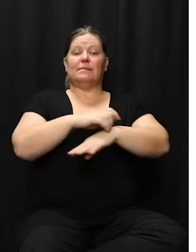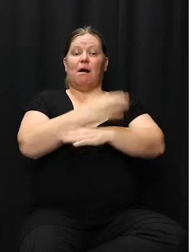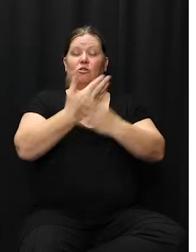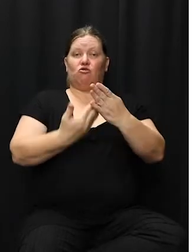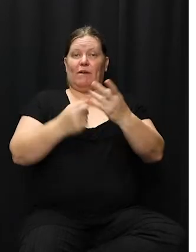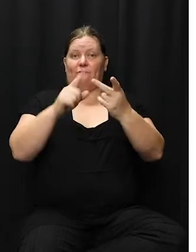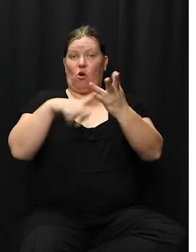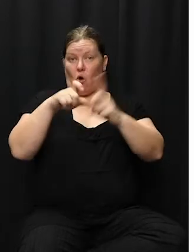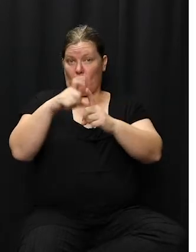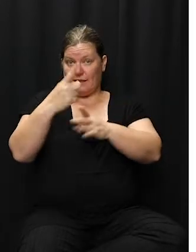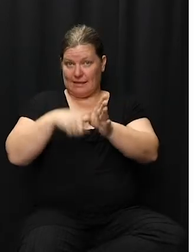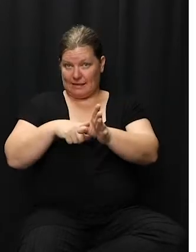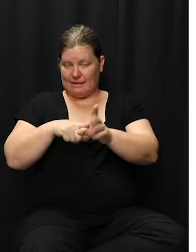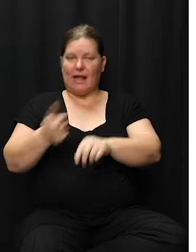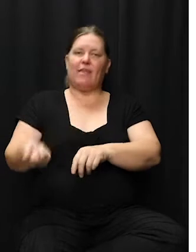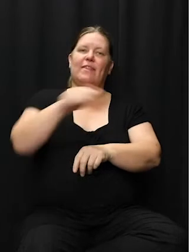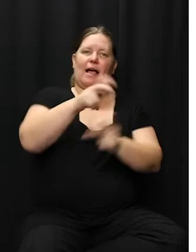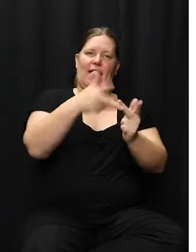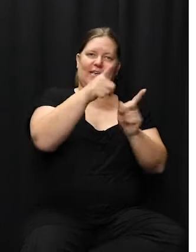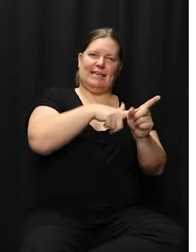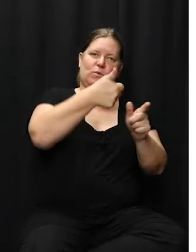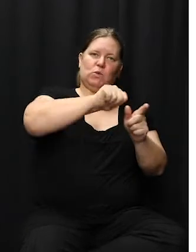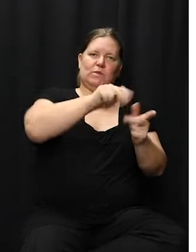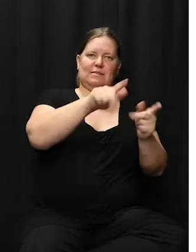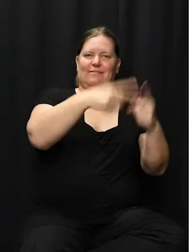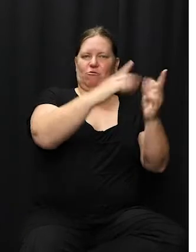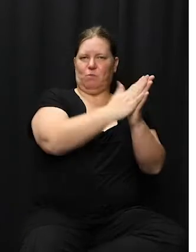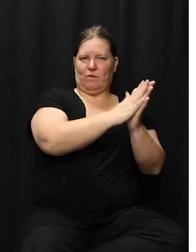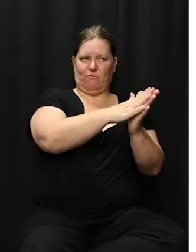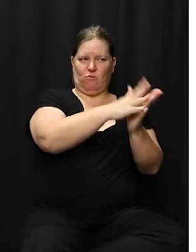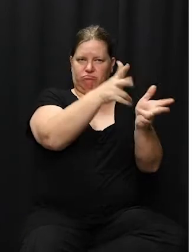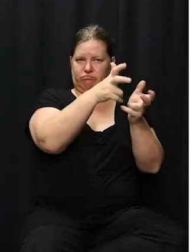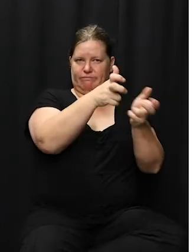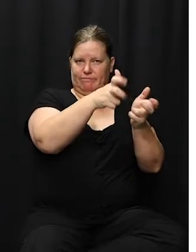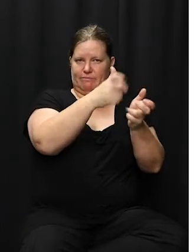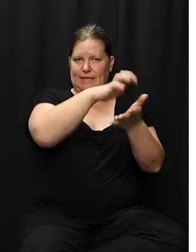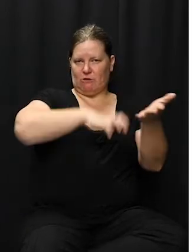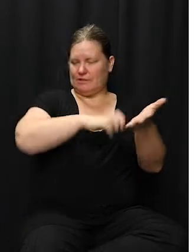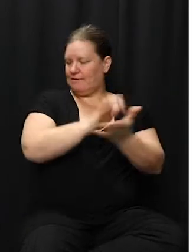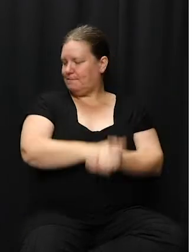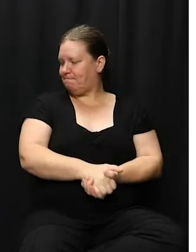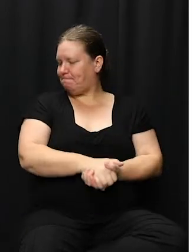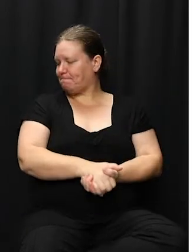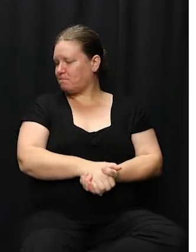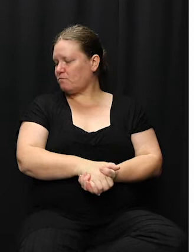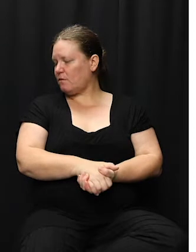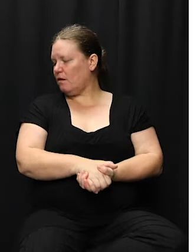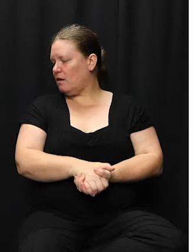Spider Story on odd years, and then in the even years we use a different book to collect a narrative from the